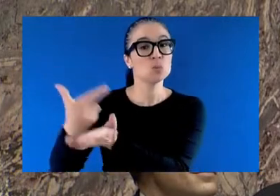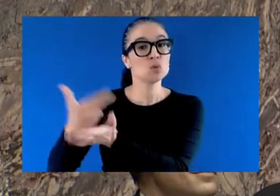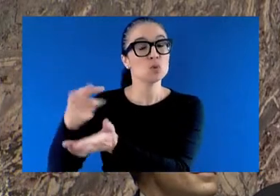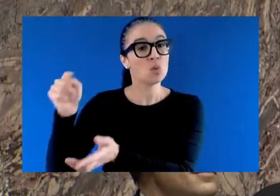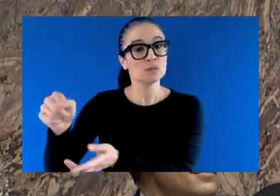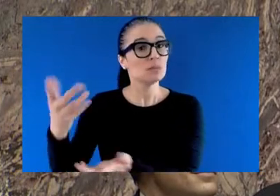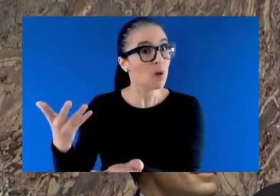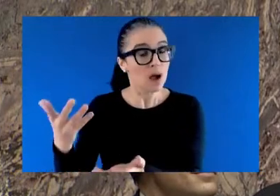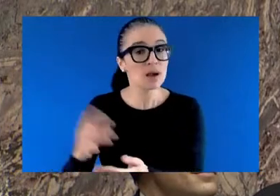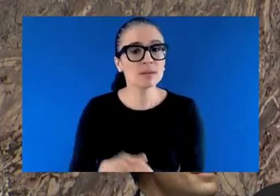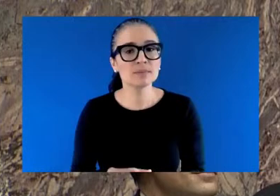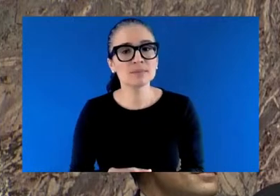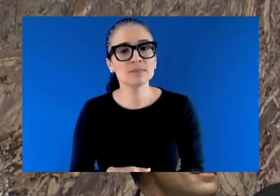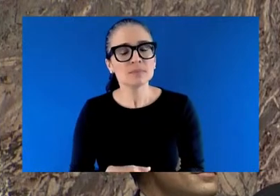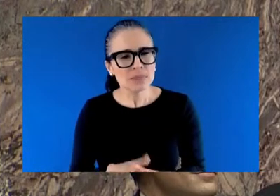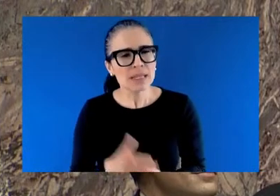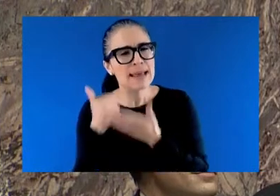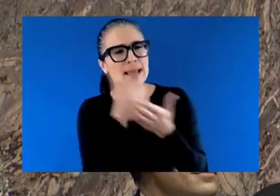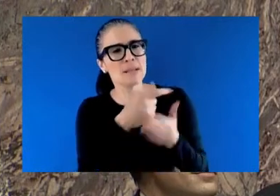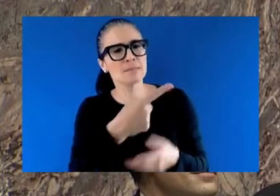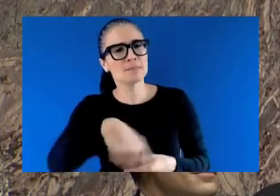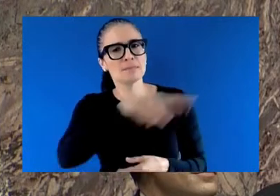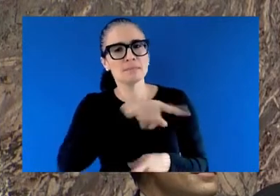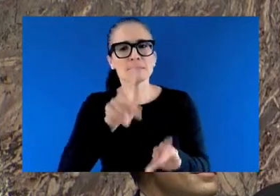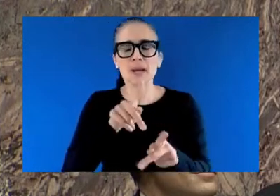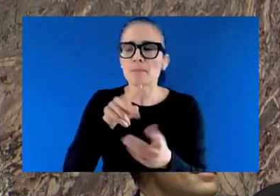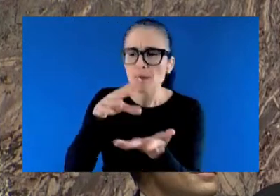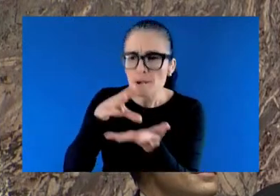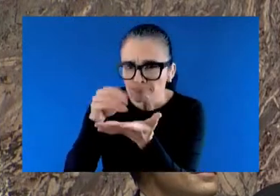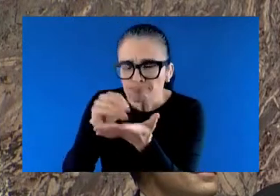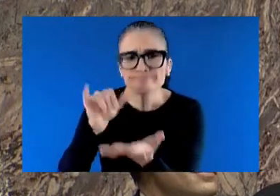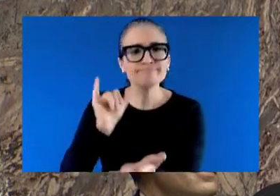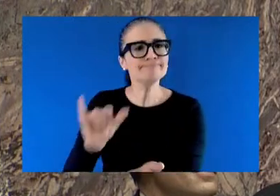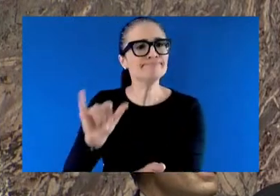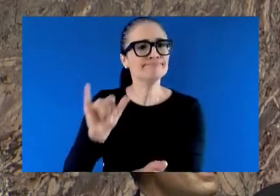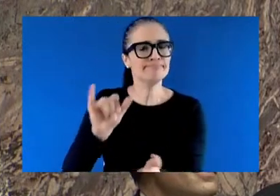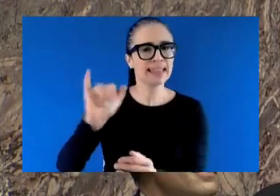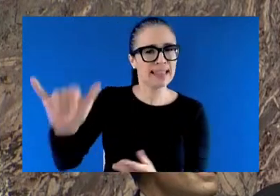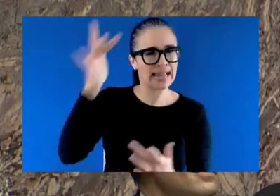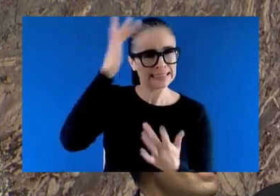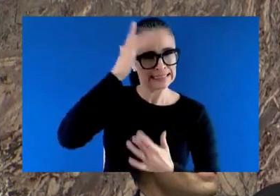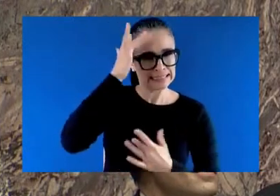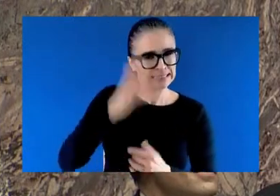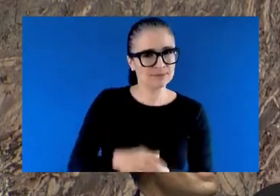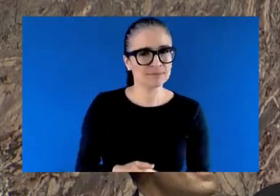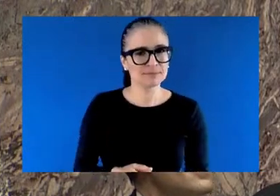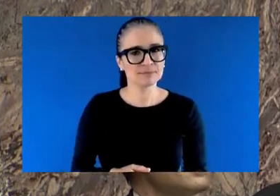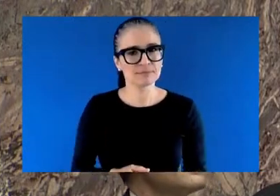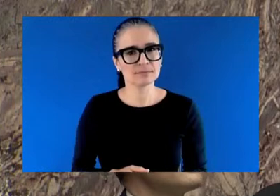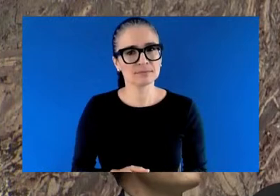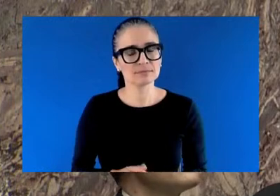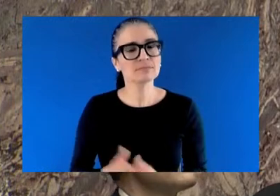your doctor for routine screening at your next checkup. Learn more at kidney.ca.